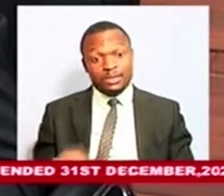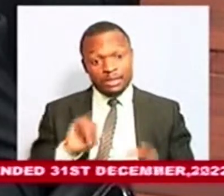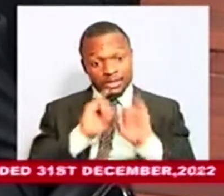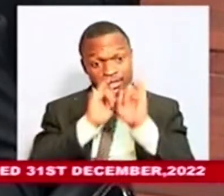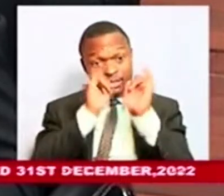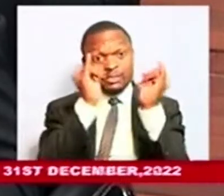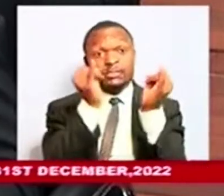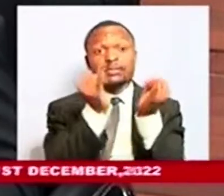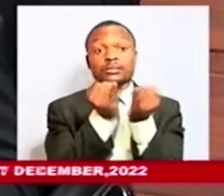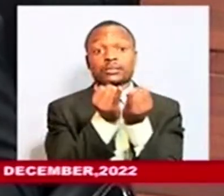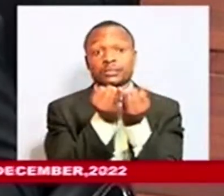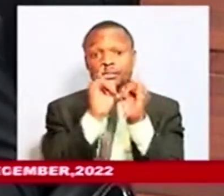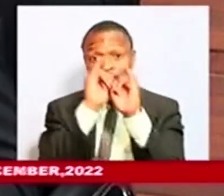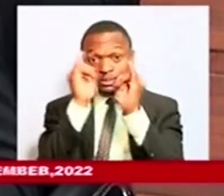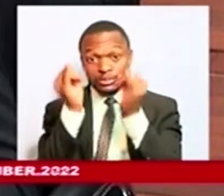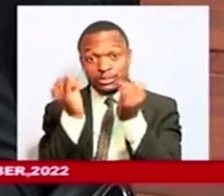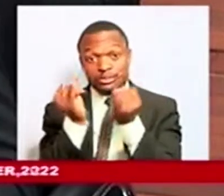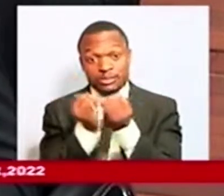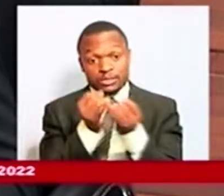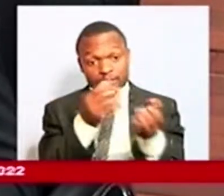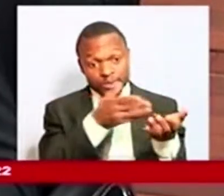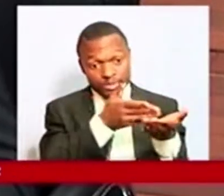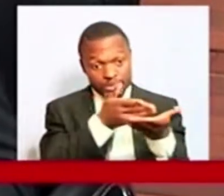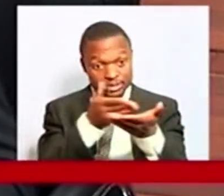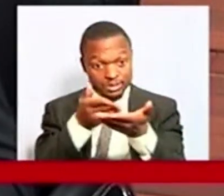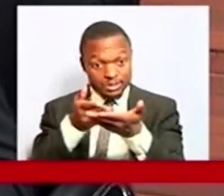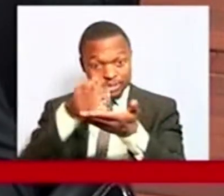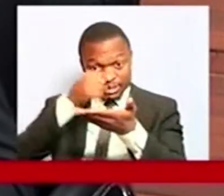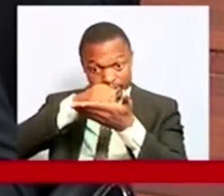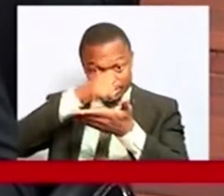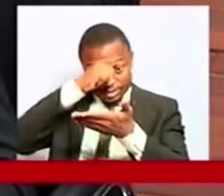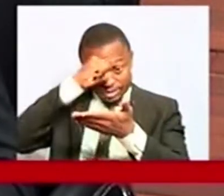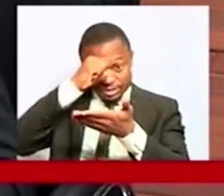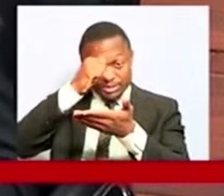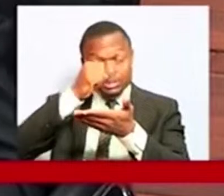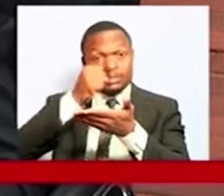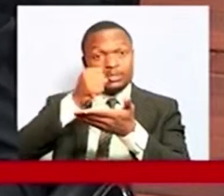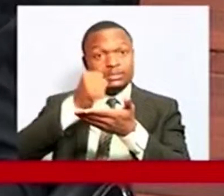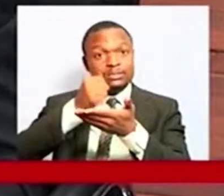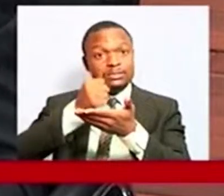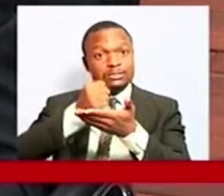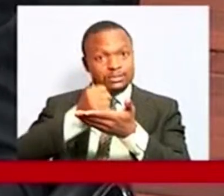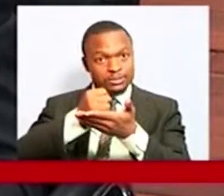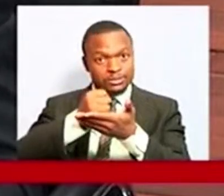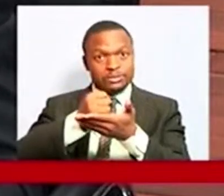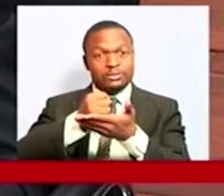institutions where these students,